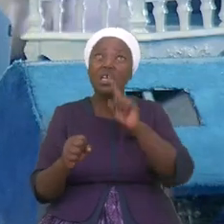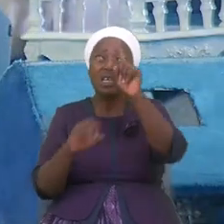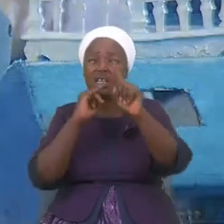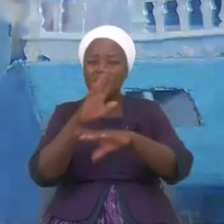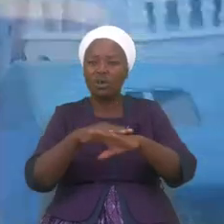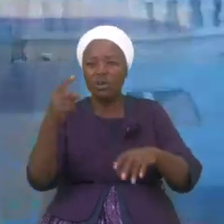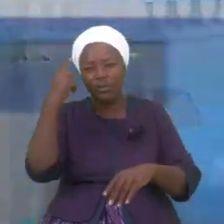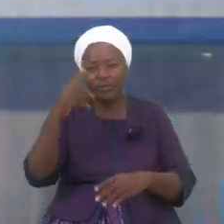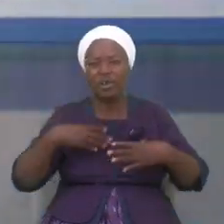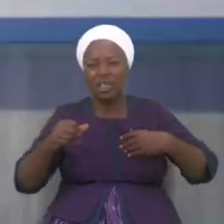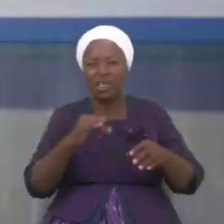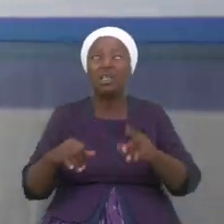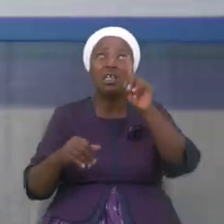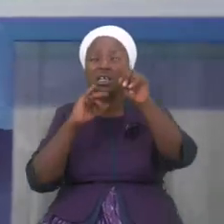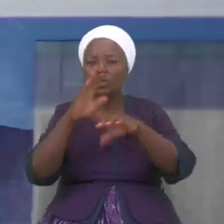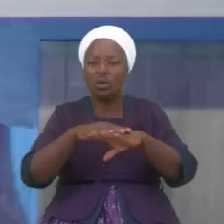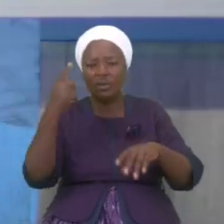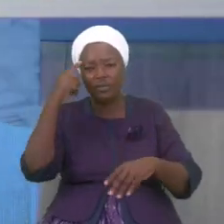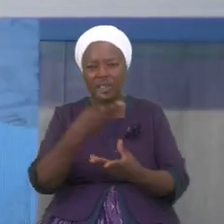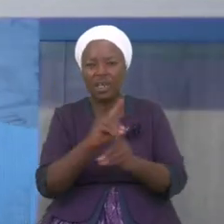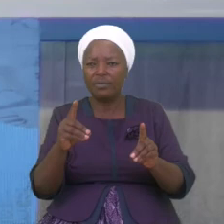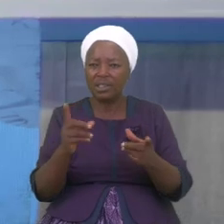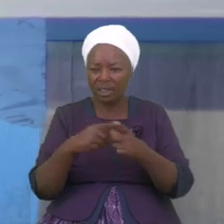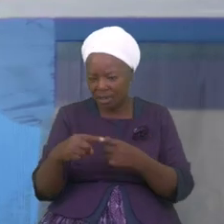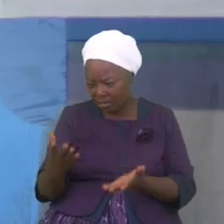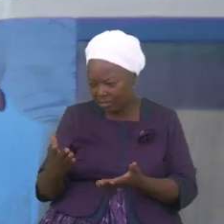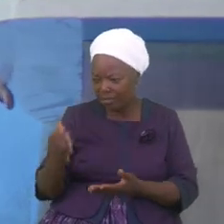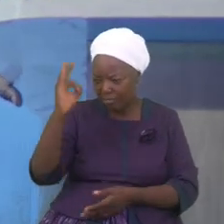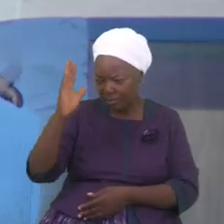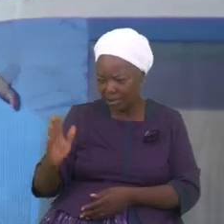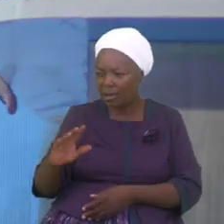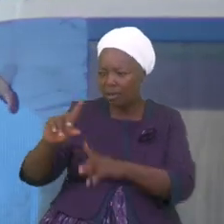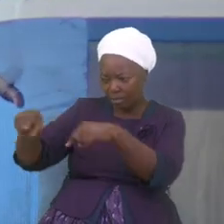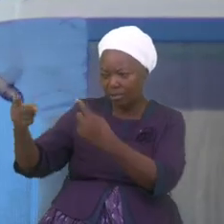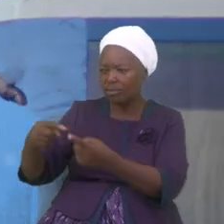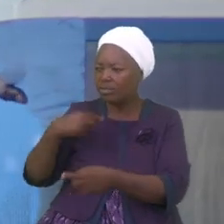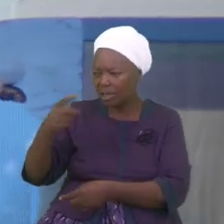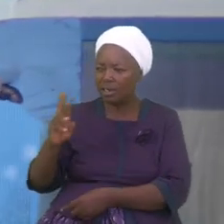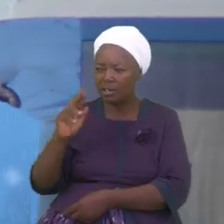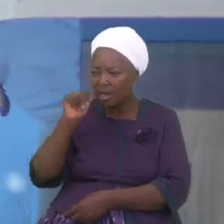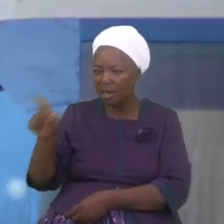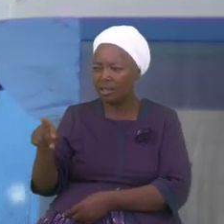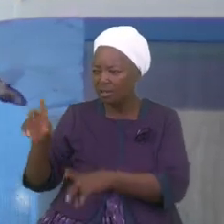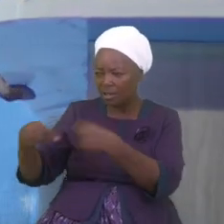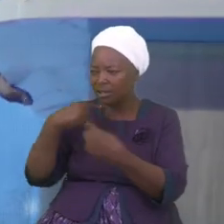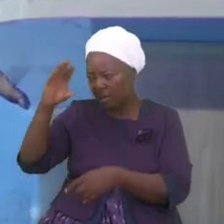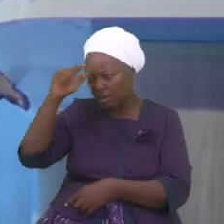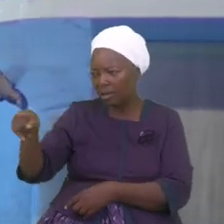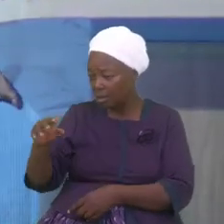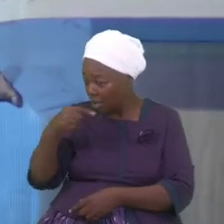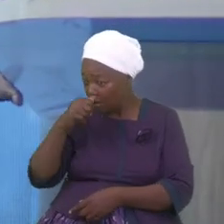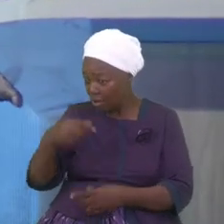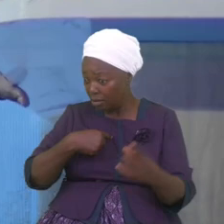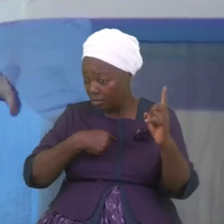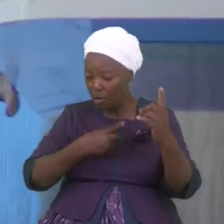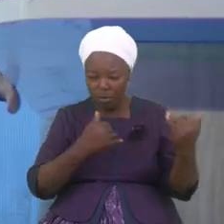healing. He's calling you for deliverance. They said, evangelist, go tell her. Go tell him. I'm waiting for him here